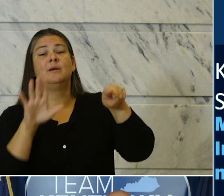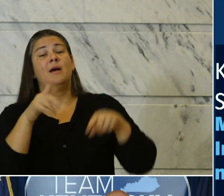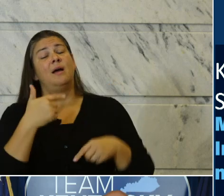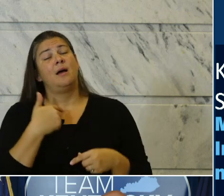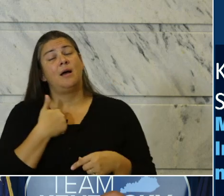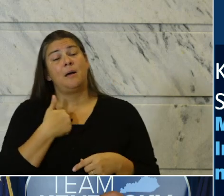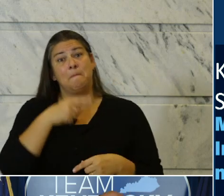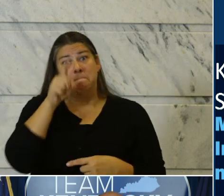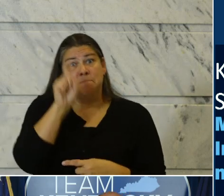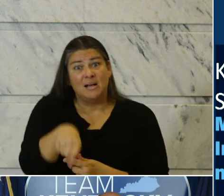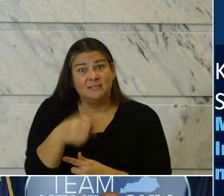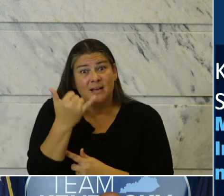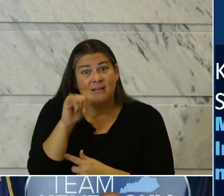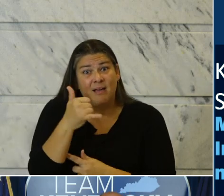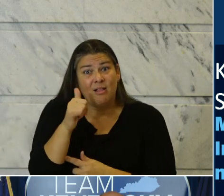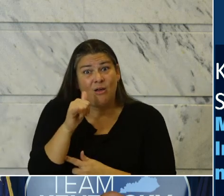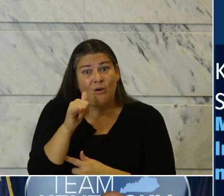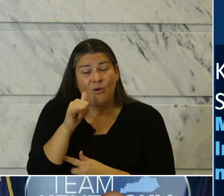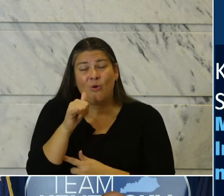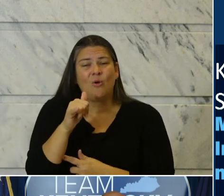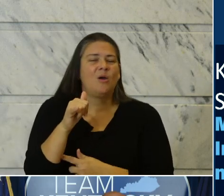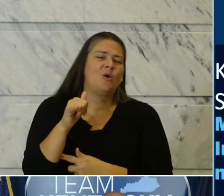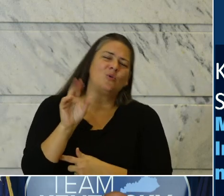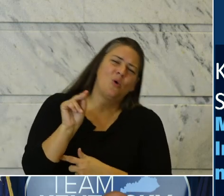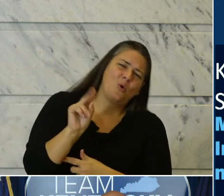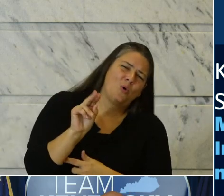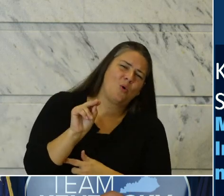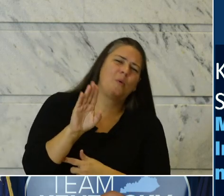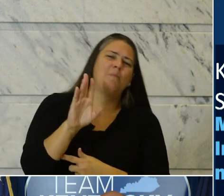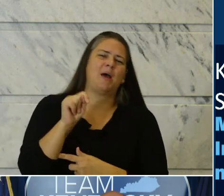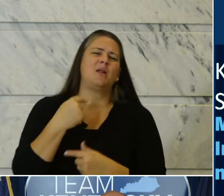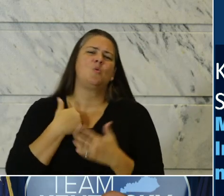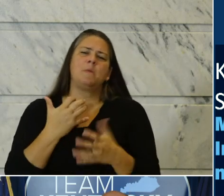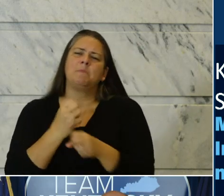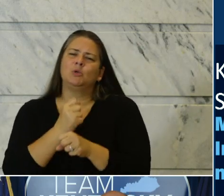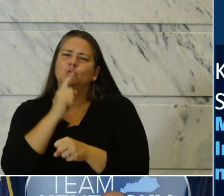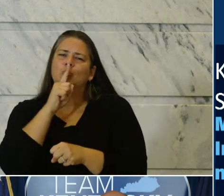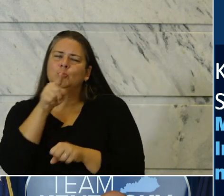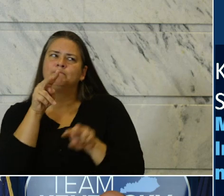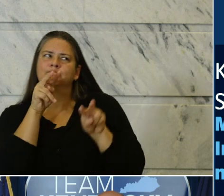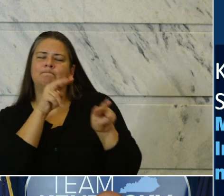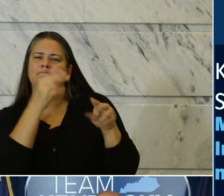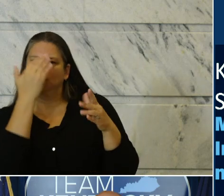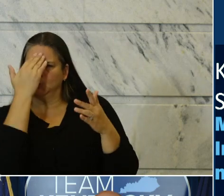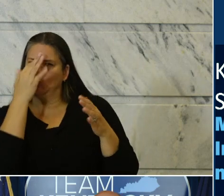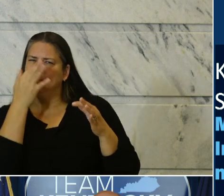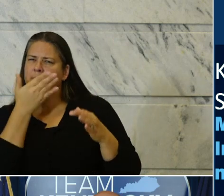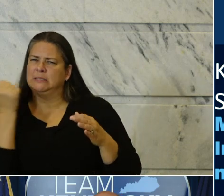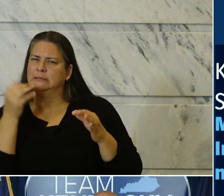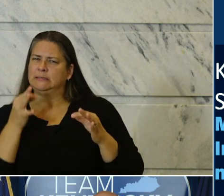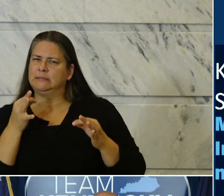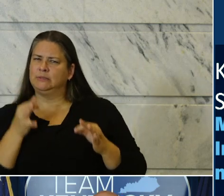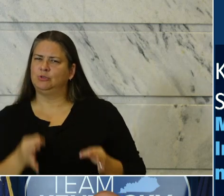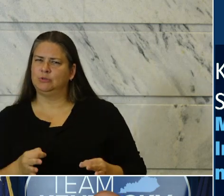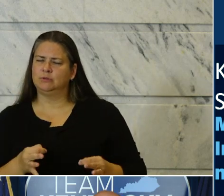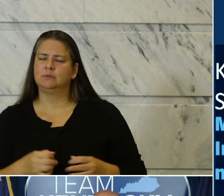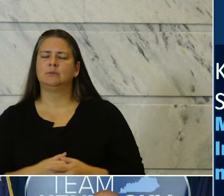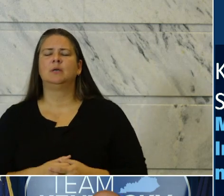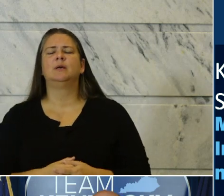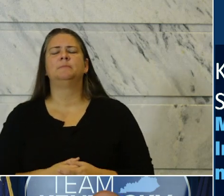guidance that's posted. And I have to place this in context before I go to my next slide.